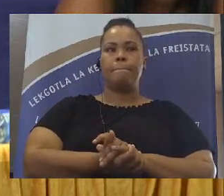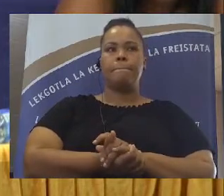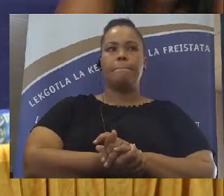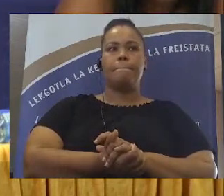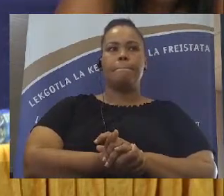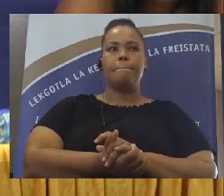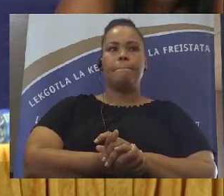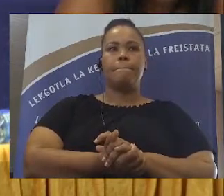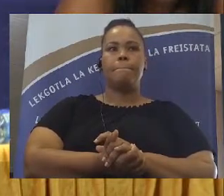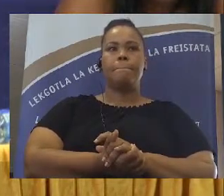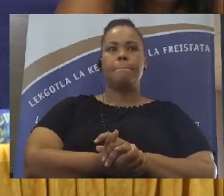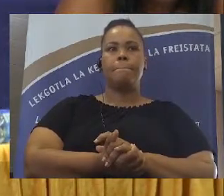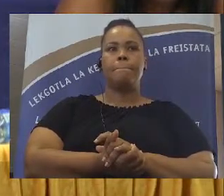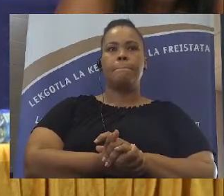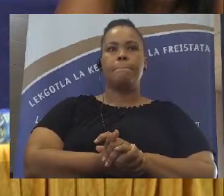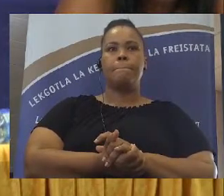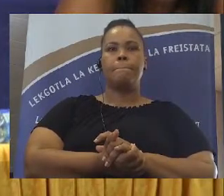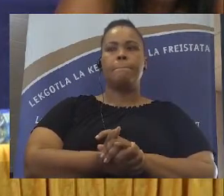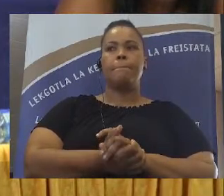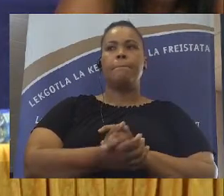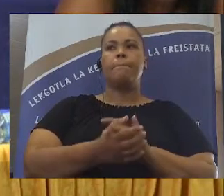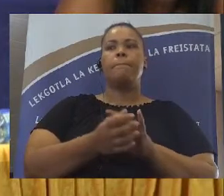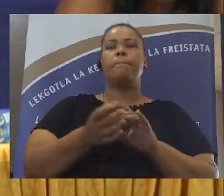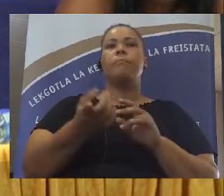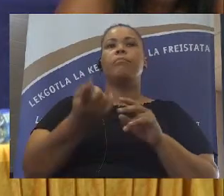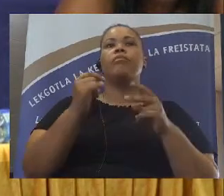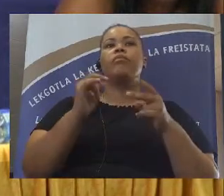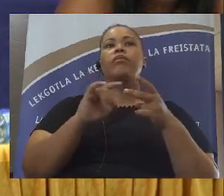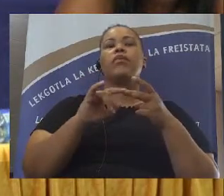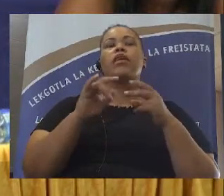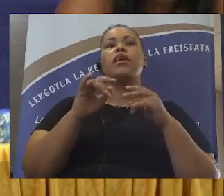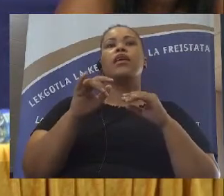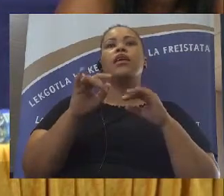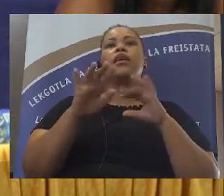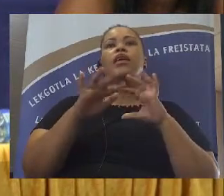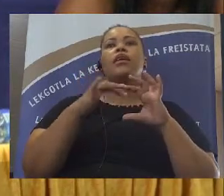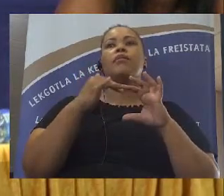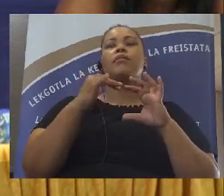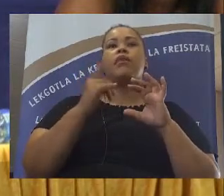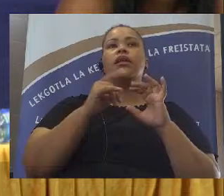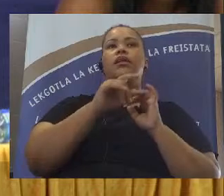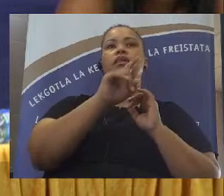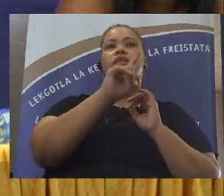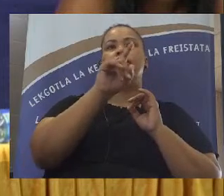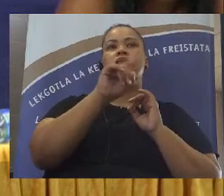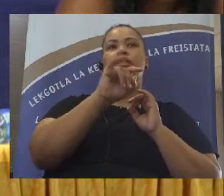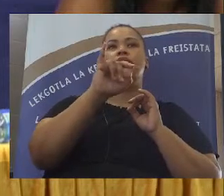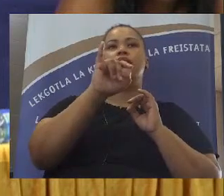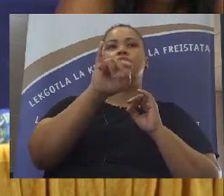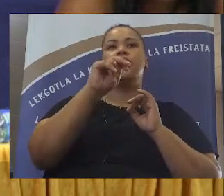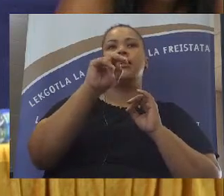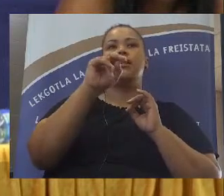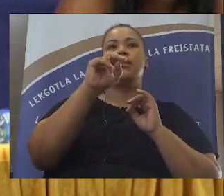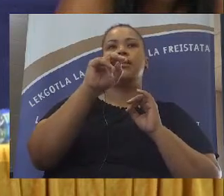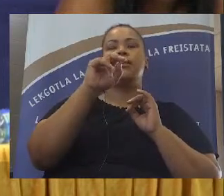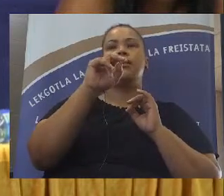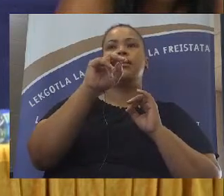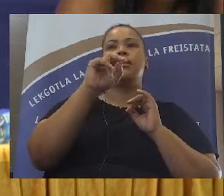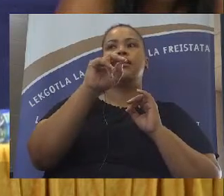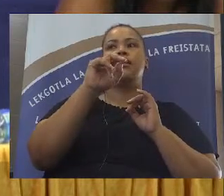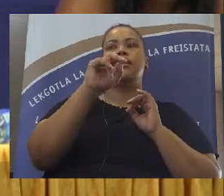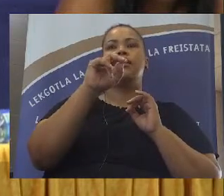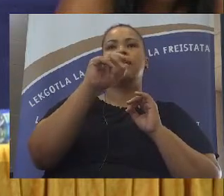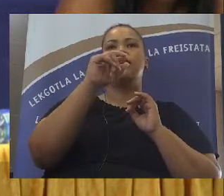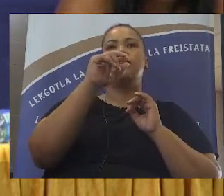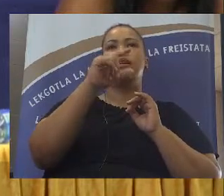77@gmail.com. Ya bobedi email address ke zintle M